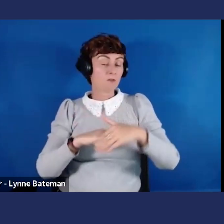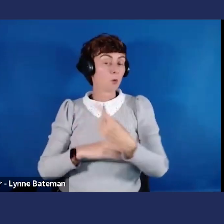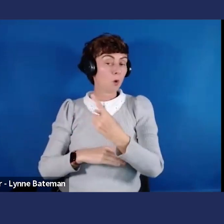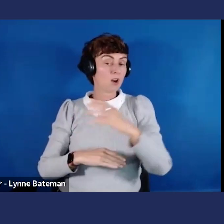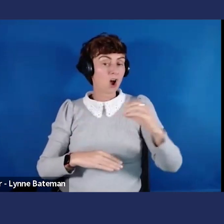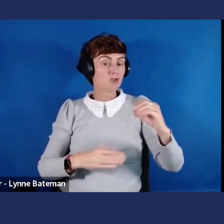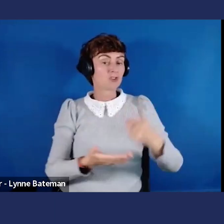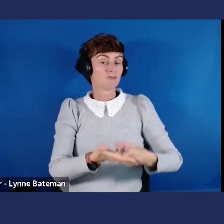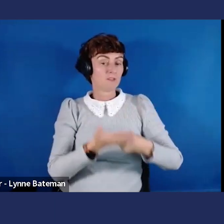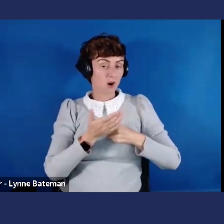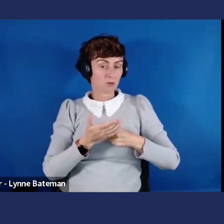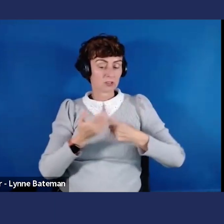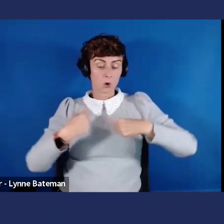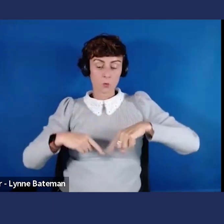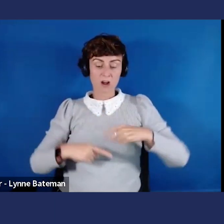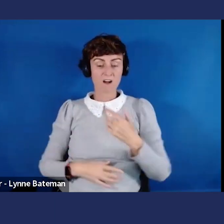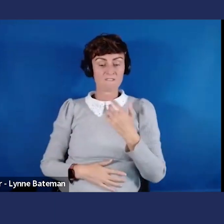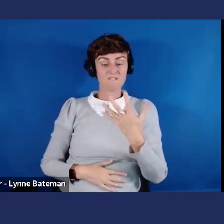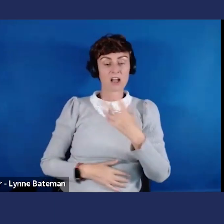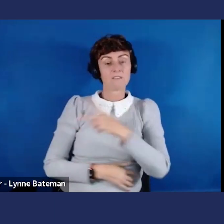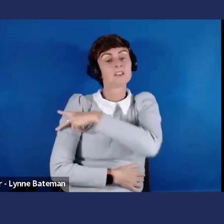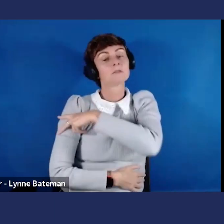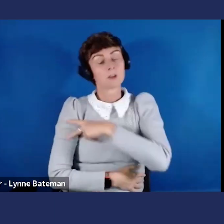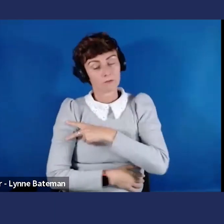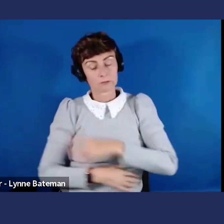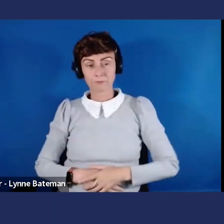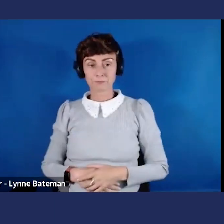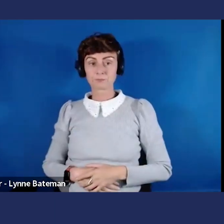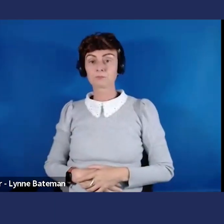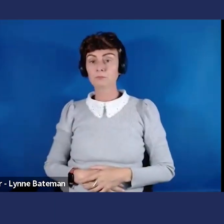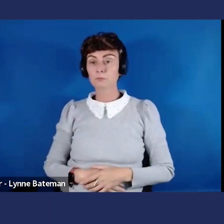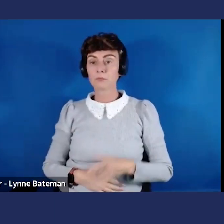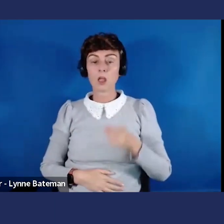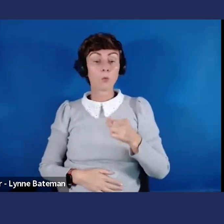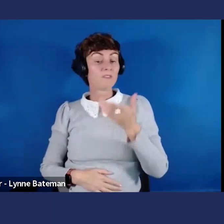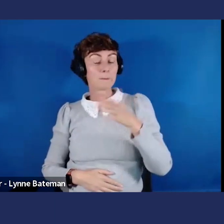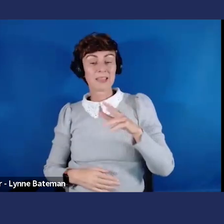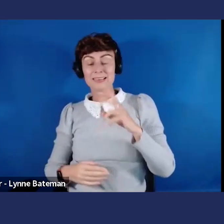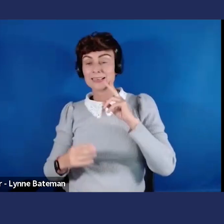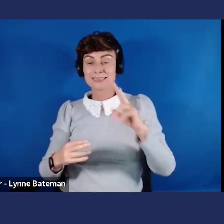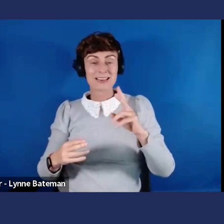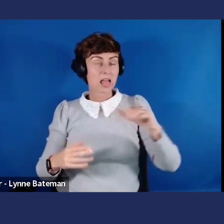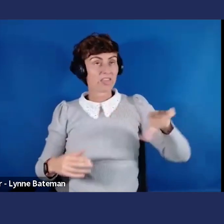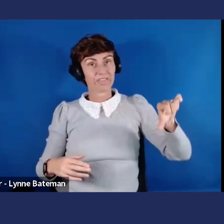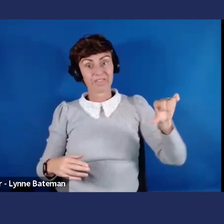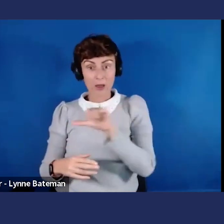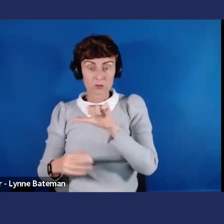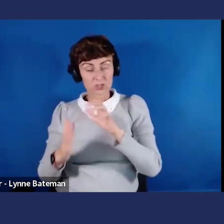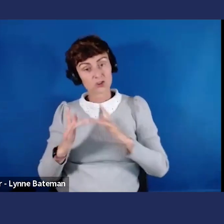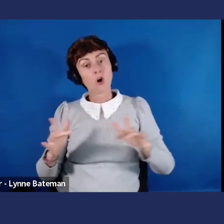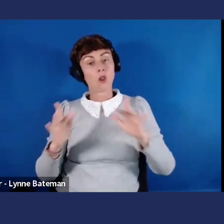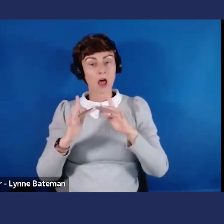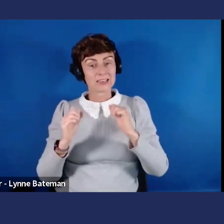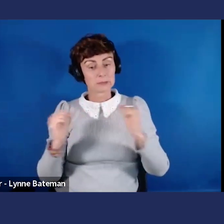in a team of about 5 members of staff. But we see thousands in a universal space. That tends to